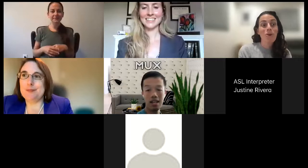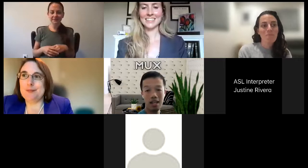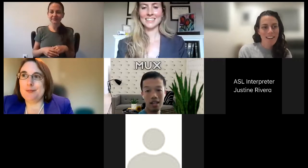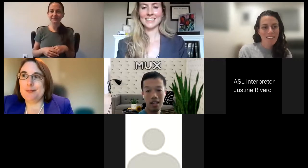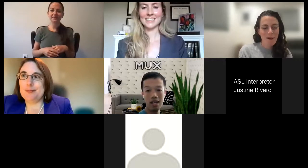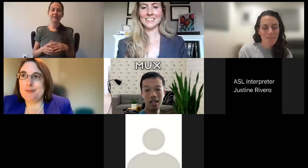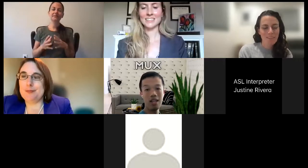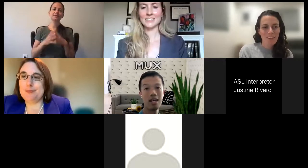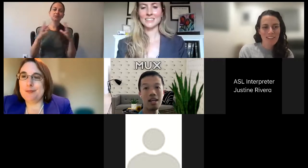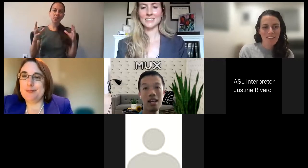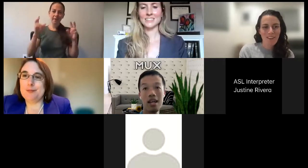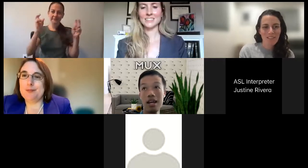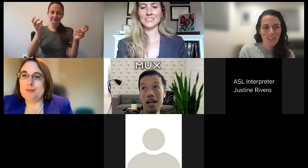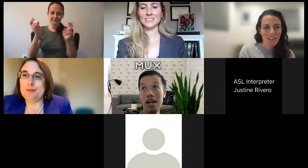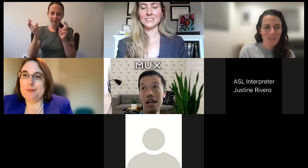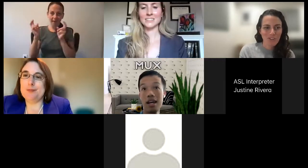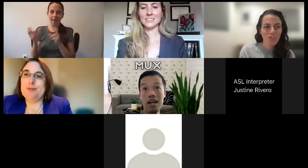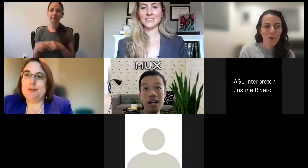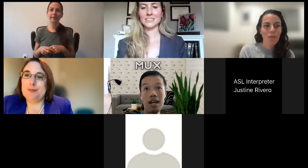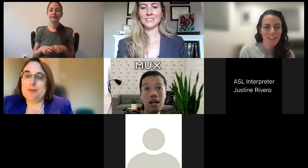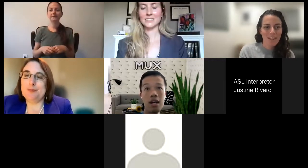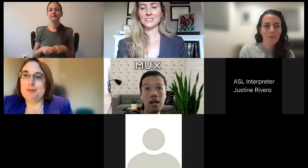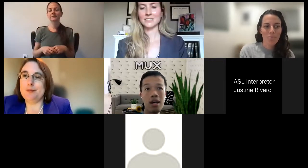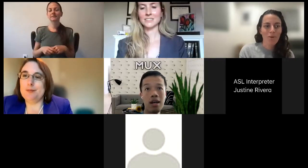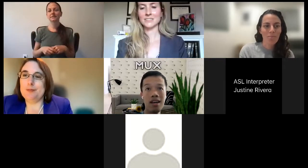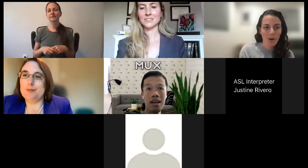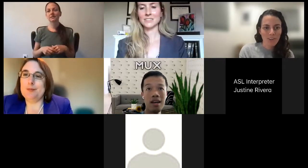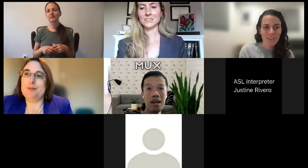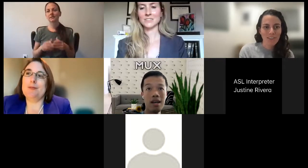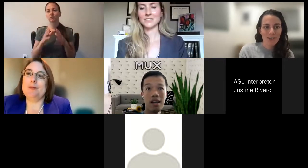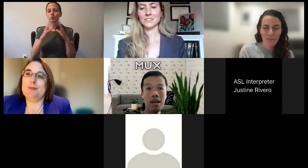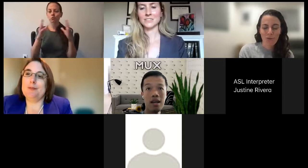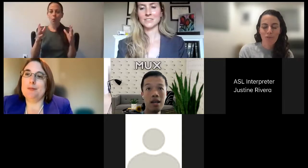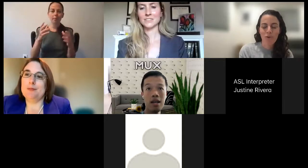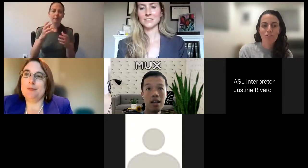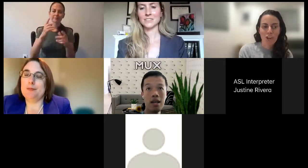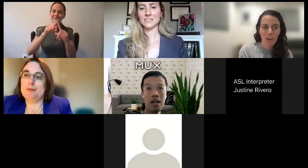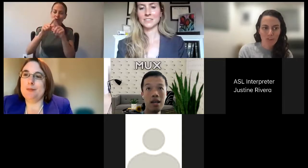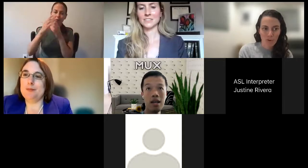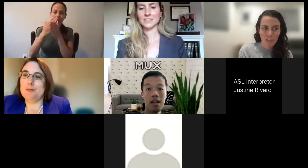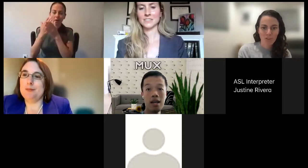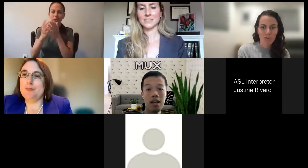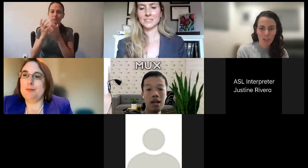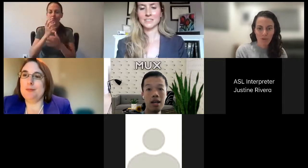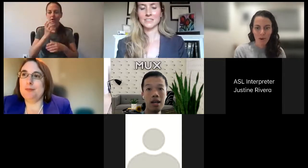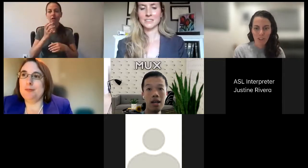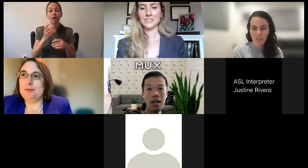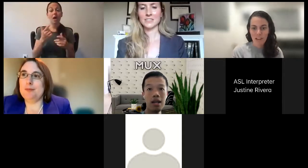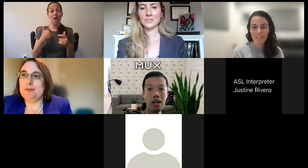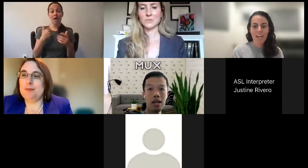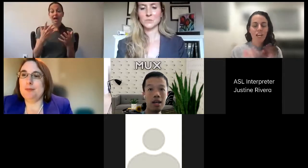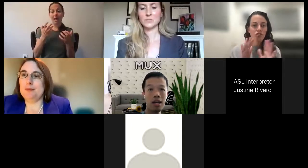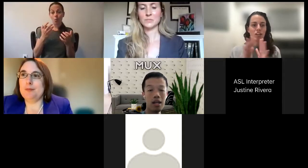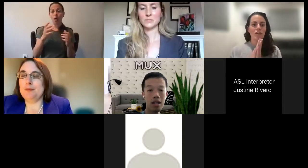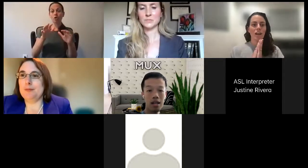There's so many topics and ways to take this conversation. There are just so many component parts to talk through. Before we move to audience for questions, which I really want to do